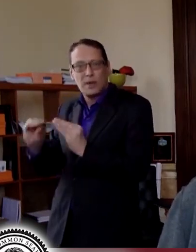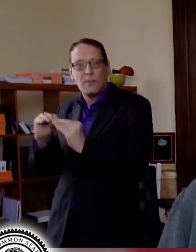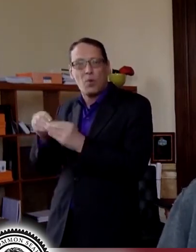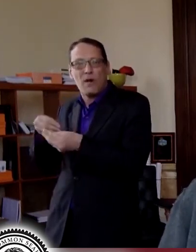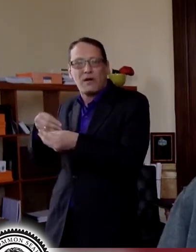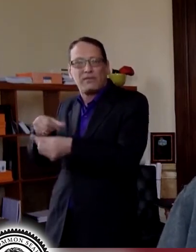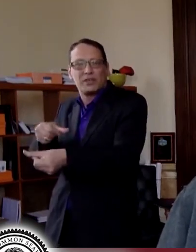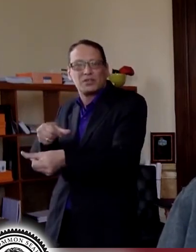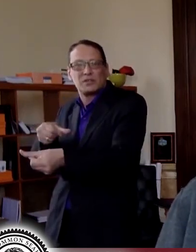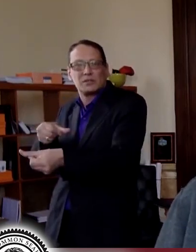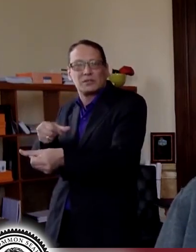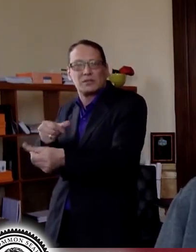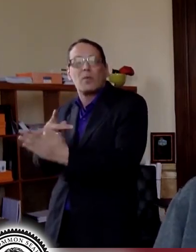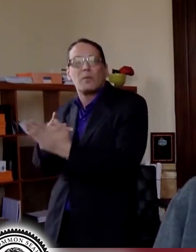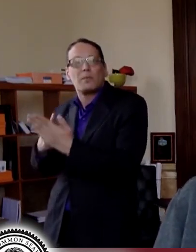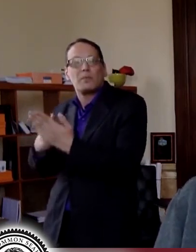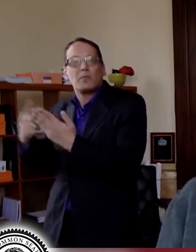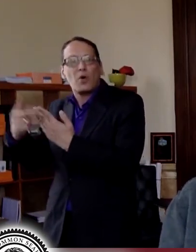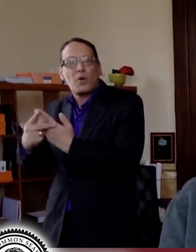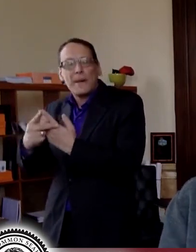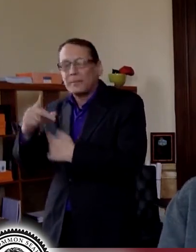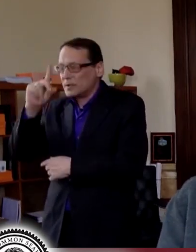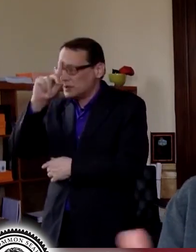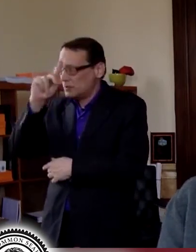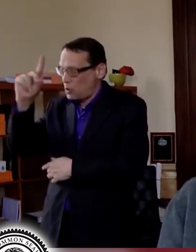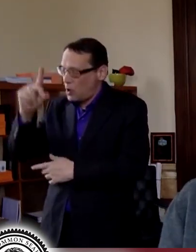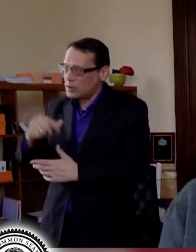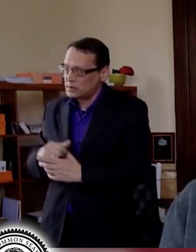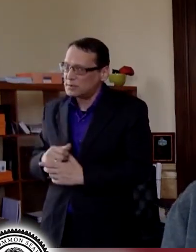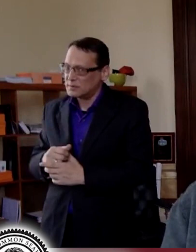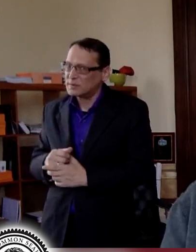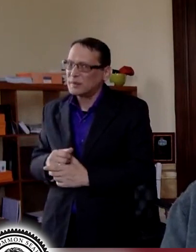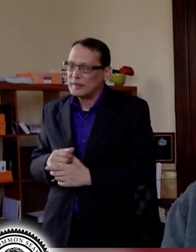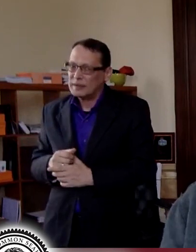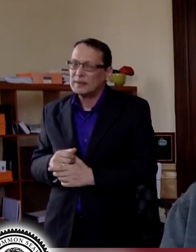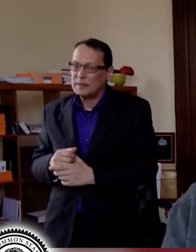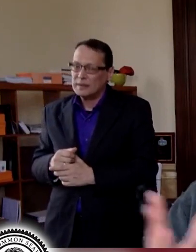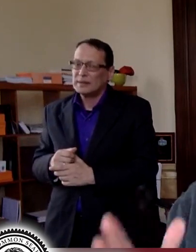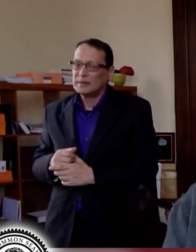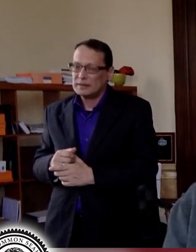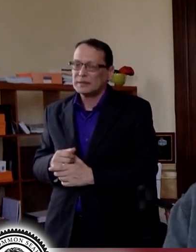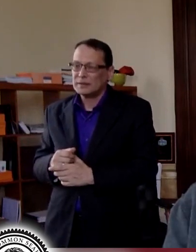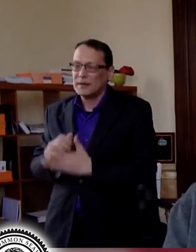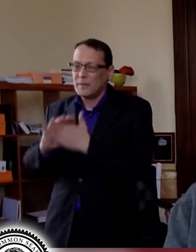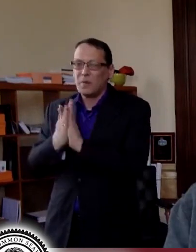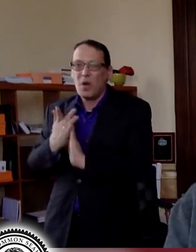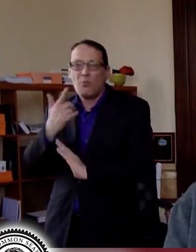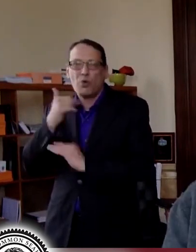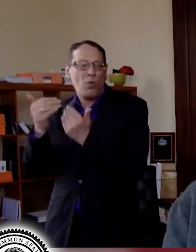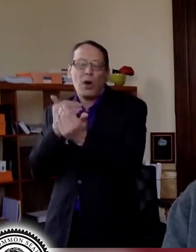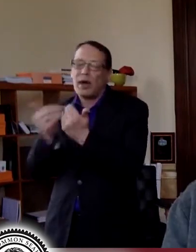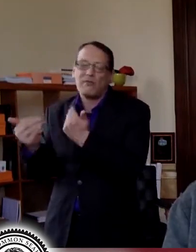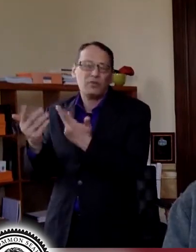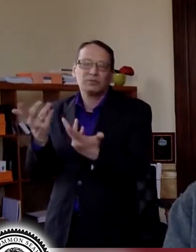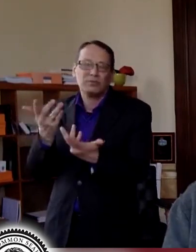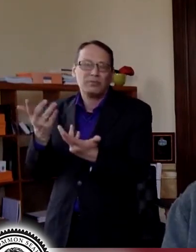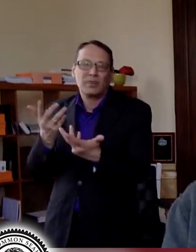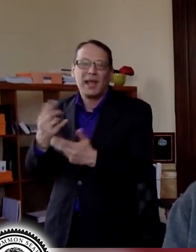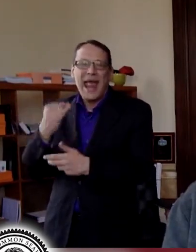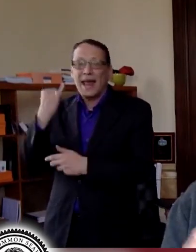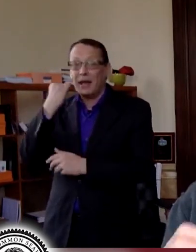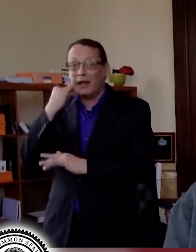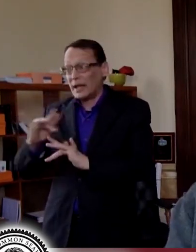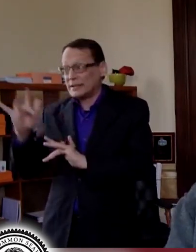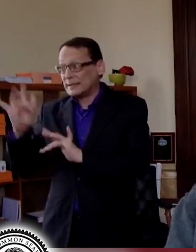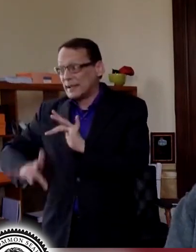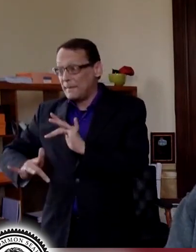And then the program, it's smart. It even kicks it out or turns it red or whatever it is for when somebody doesn't